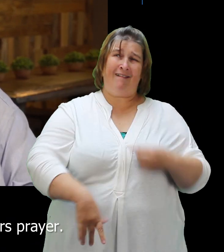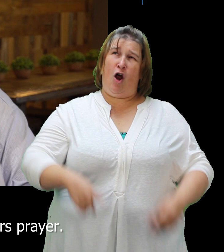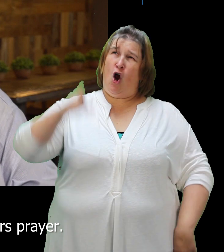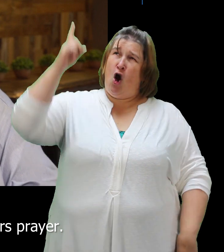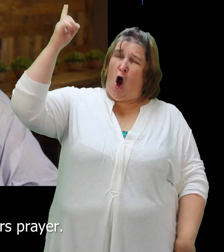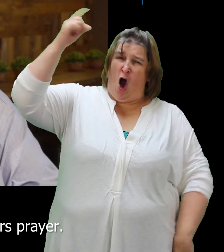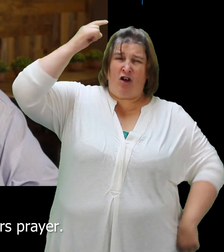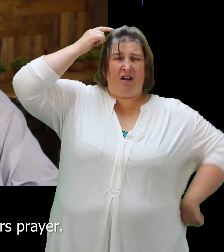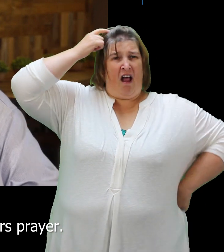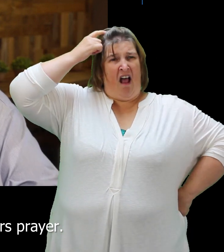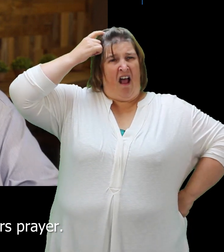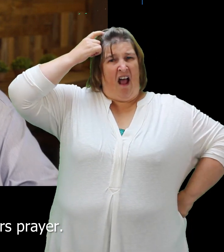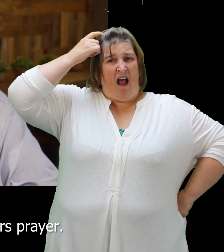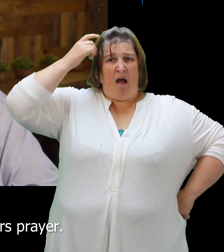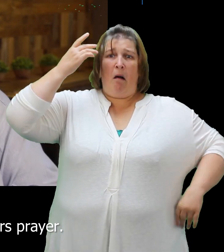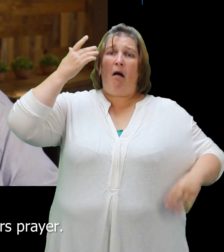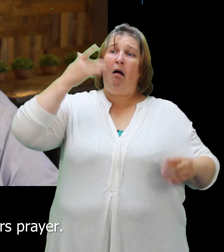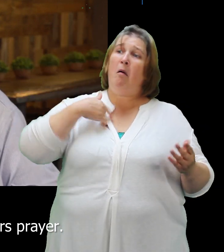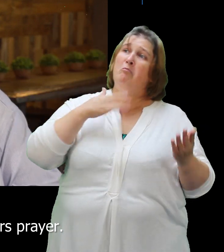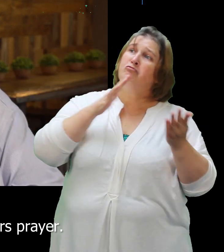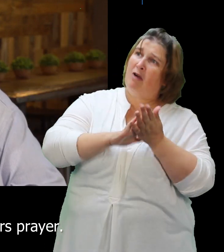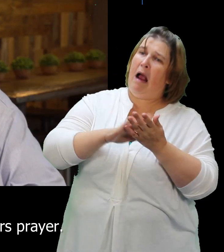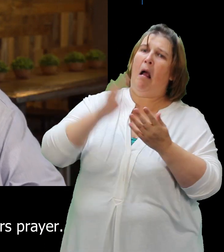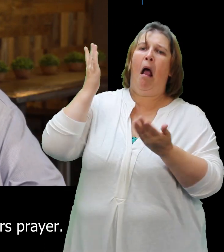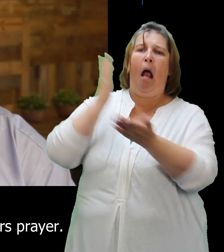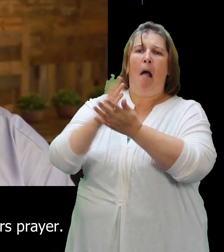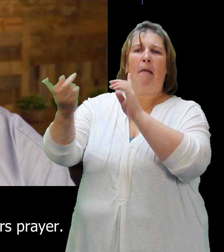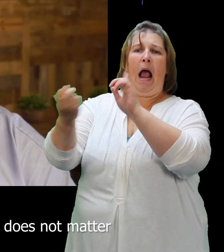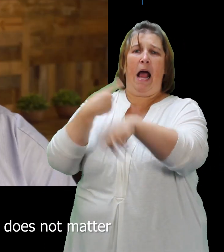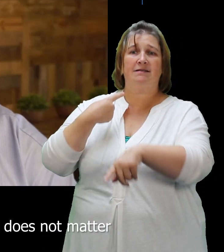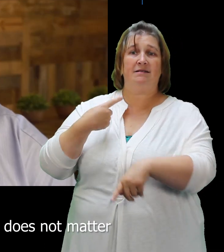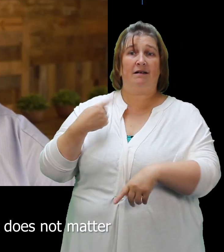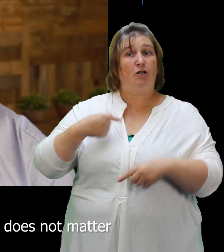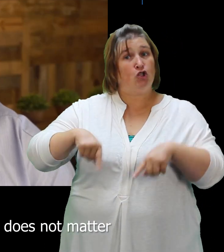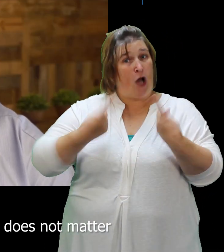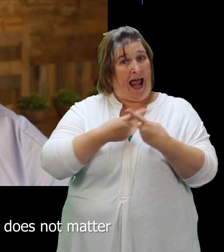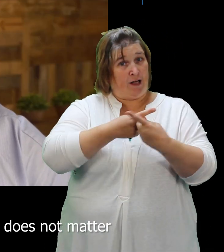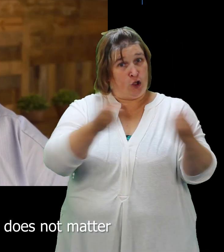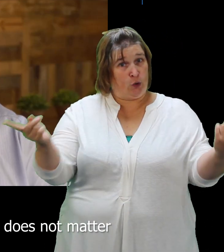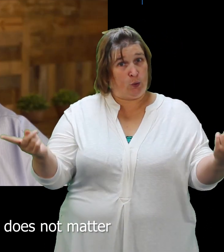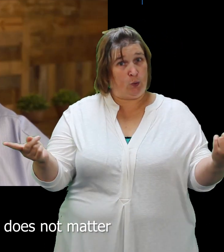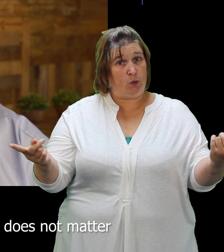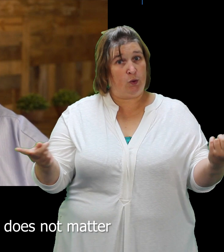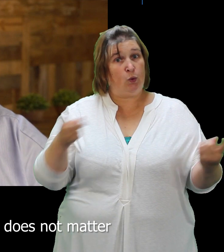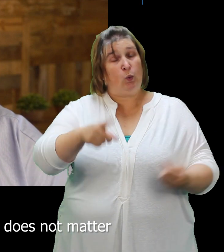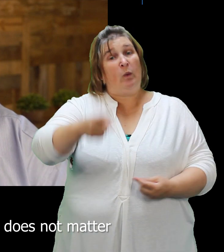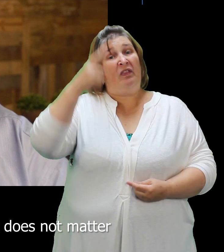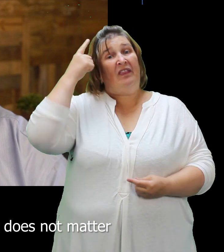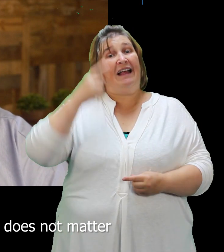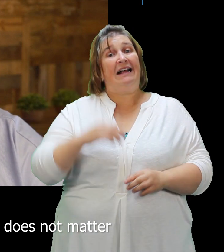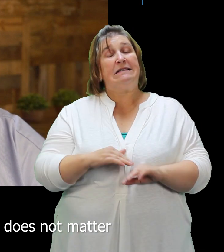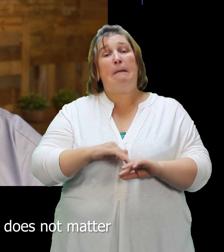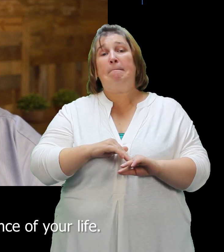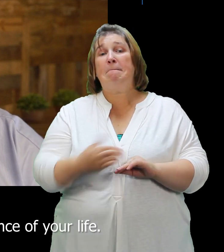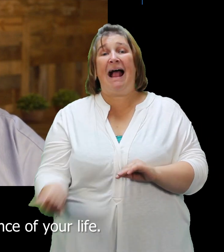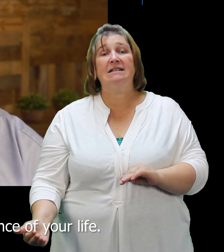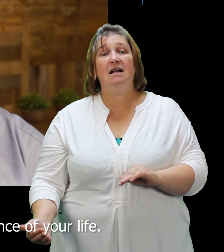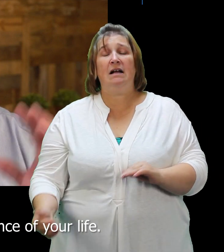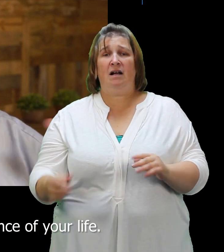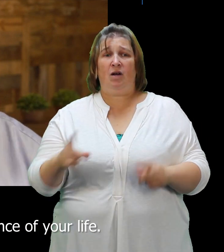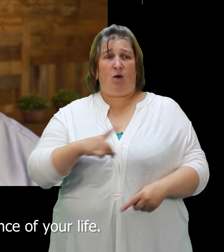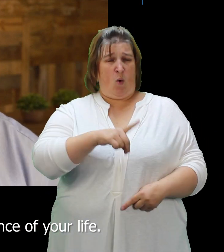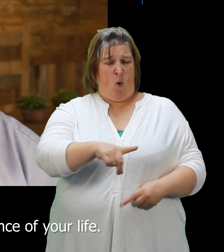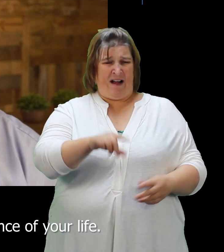that the God of heaven answers prayer. Now, I want to challenge you today. It does not matter